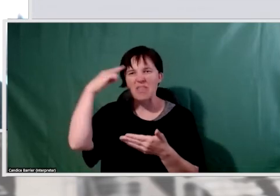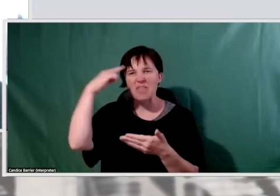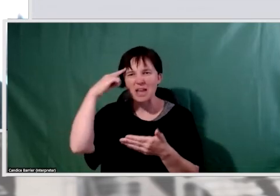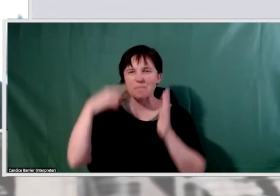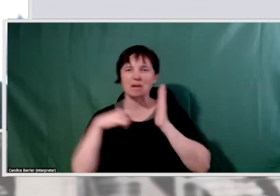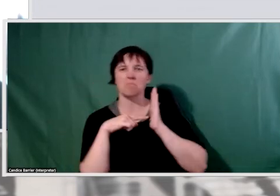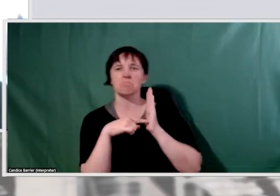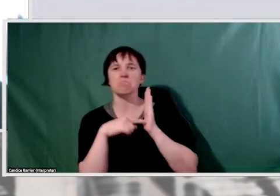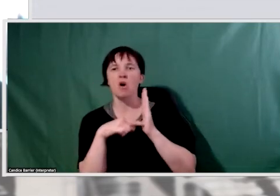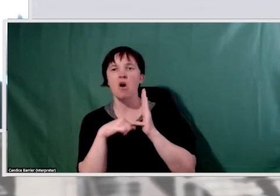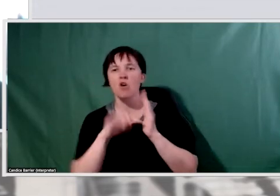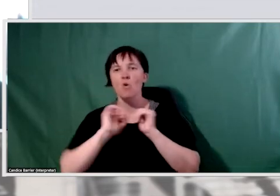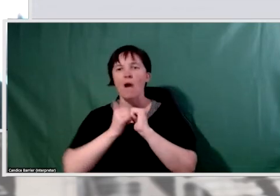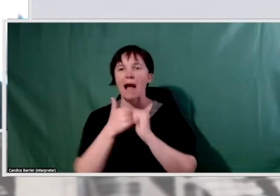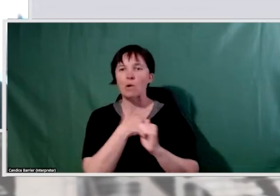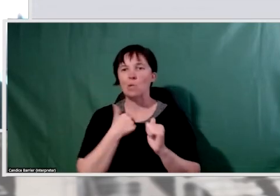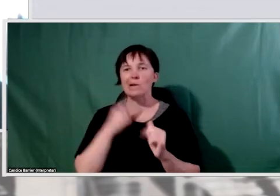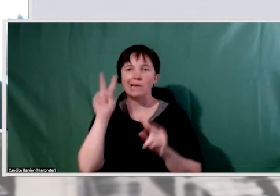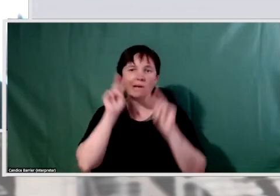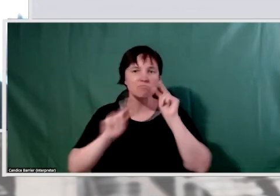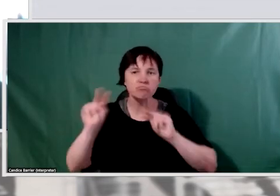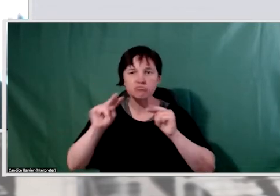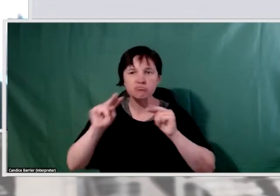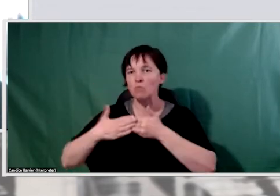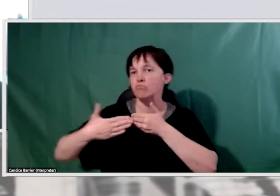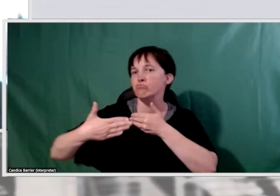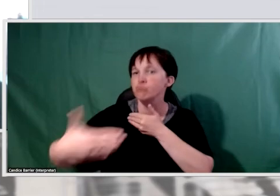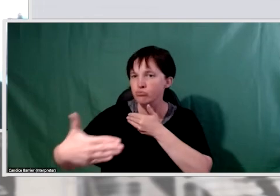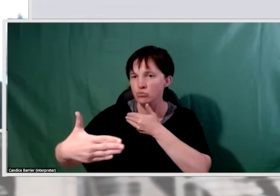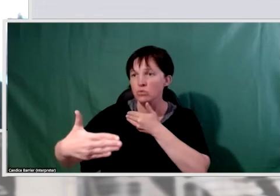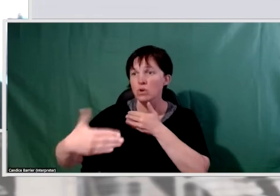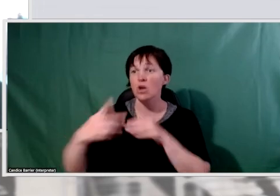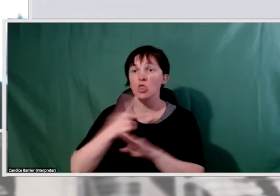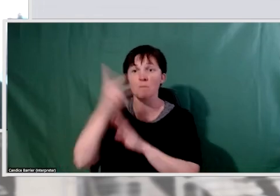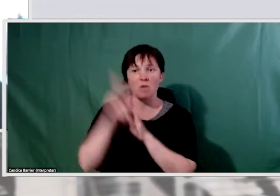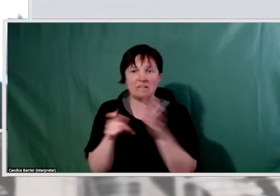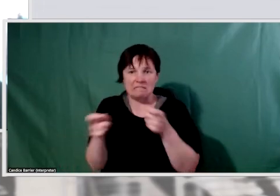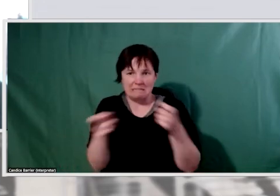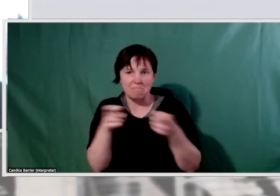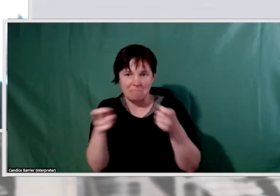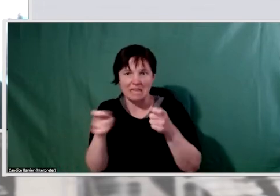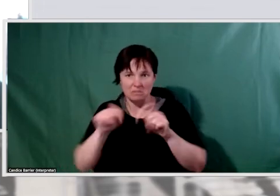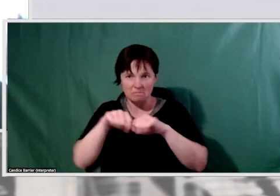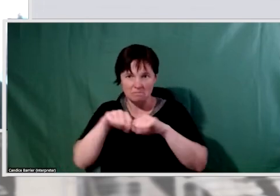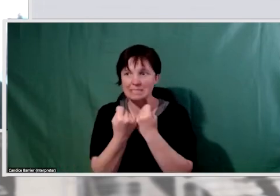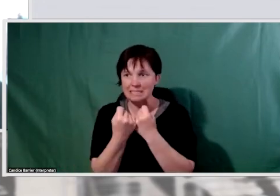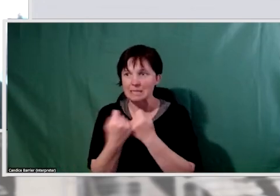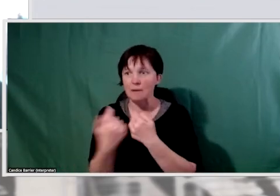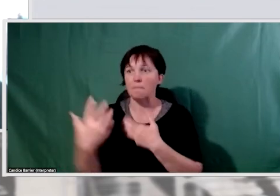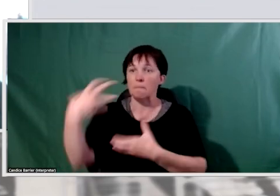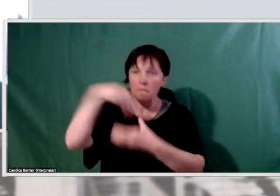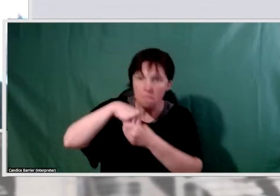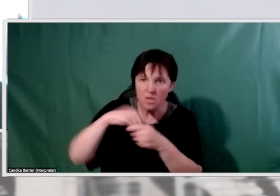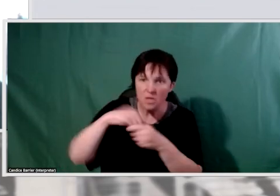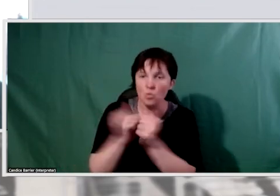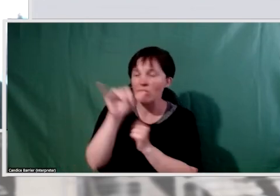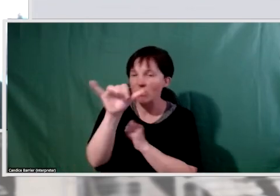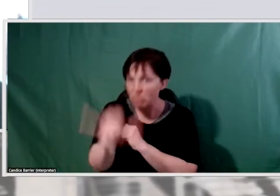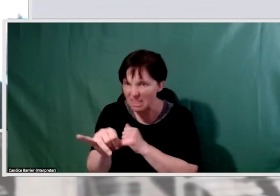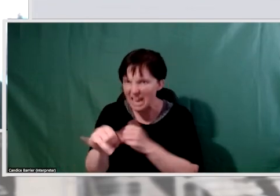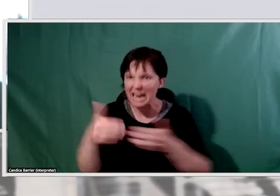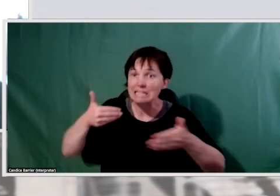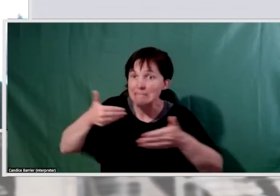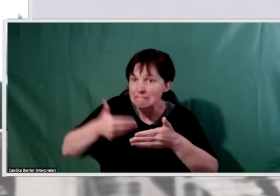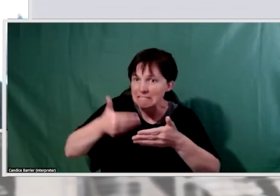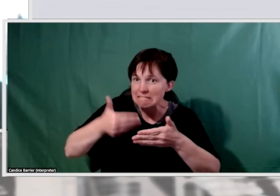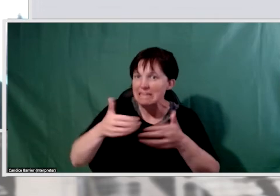for the way we can think about these things moving forward. And the project management team with DPW has done a great job in getting there. And it's